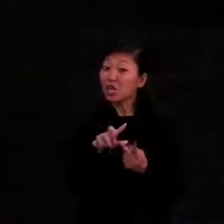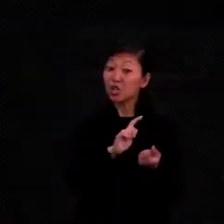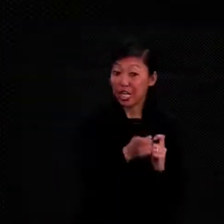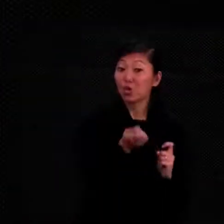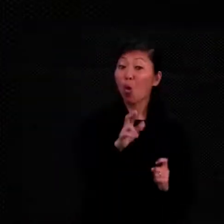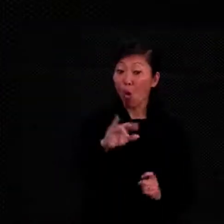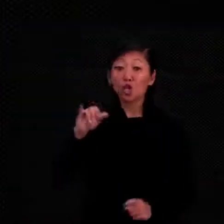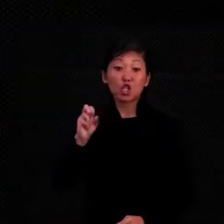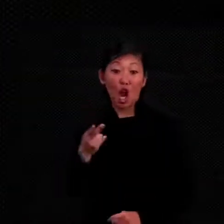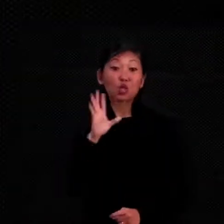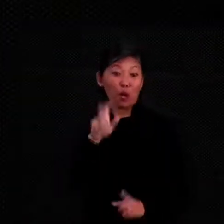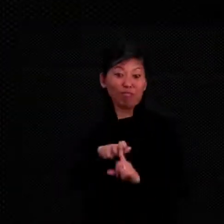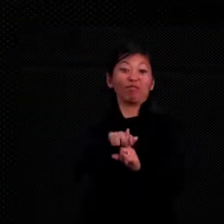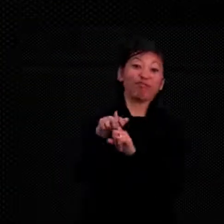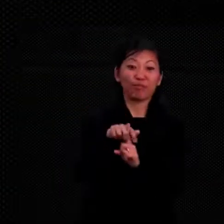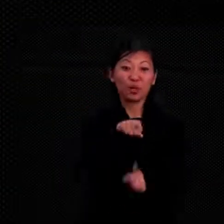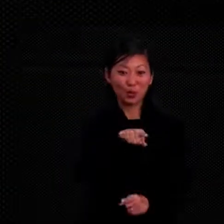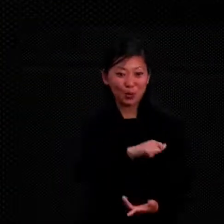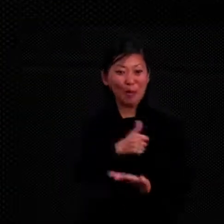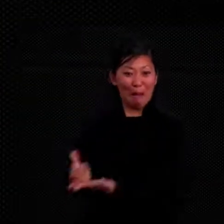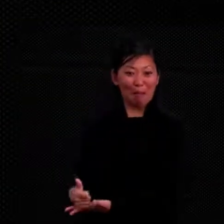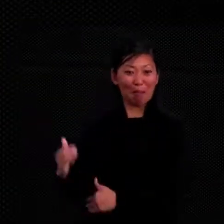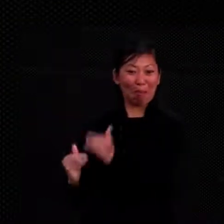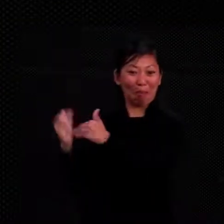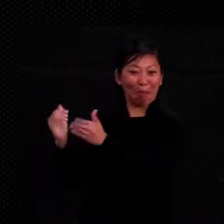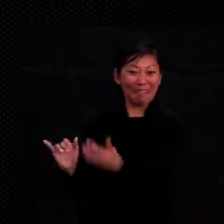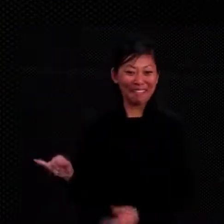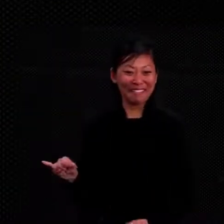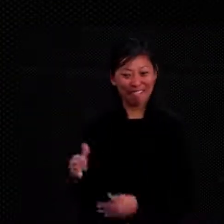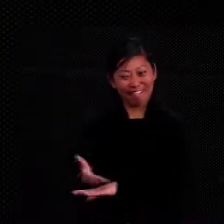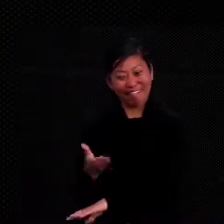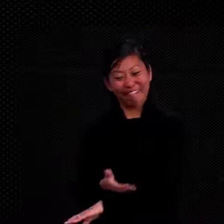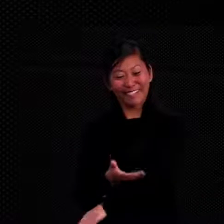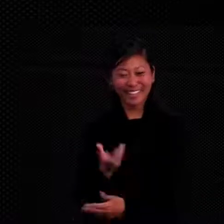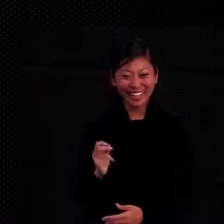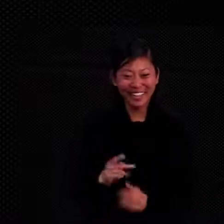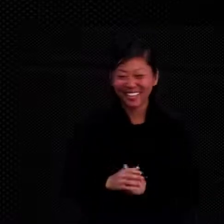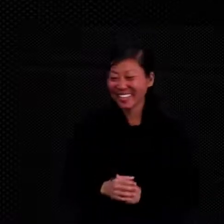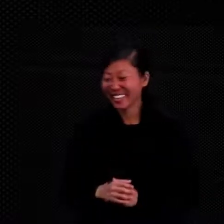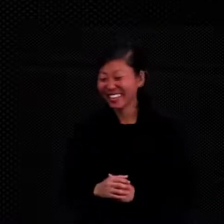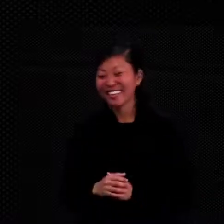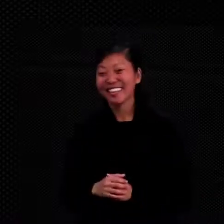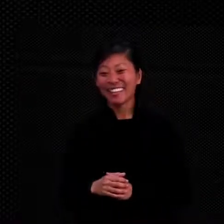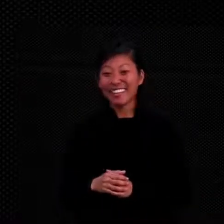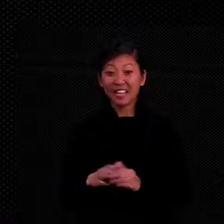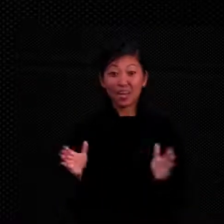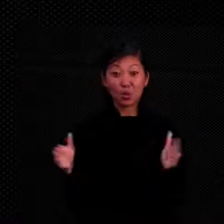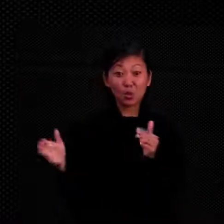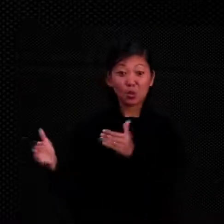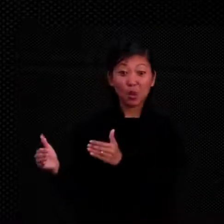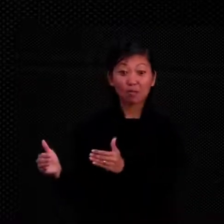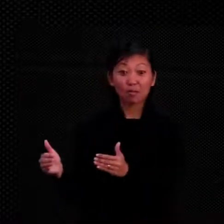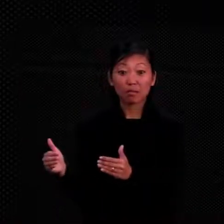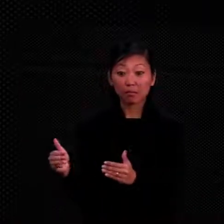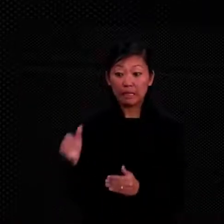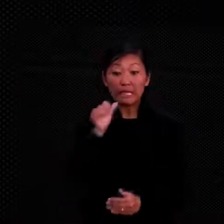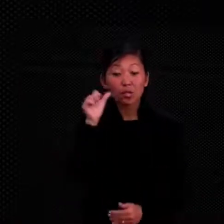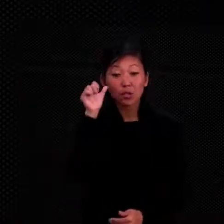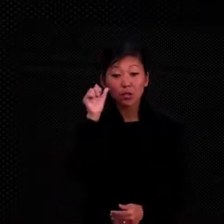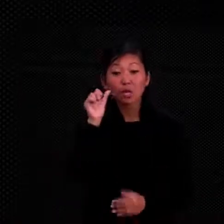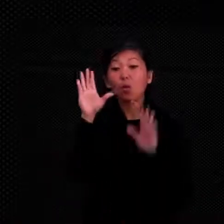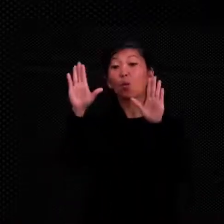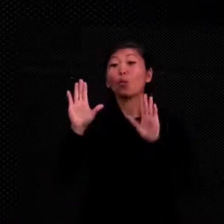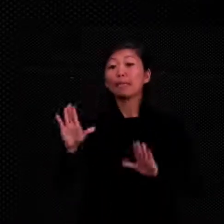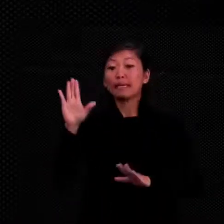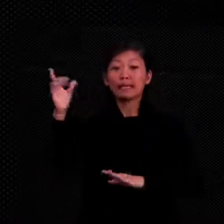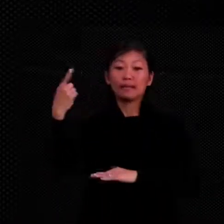find you. This room was filled with women yesterday for the Rock Hill